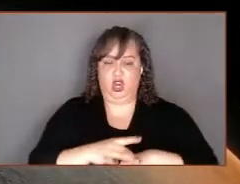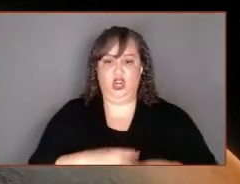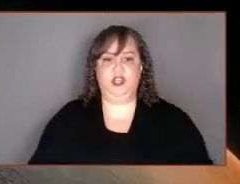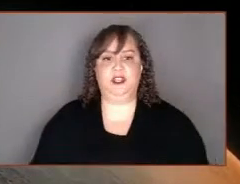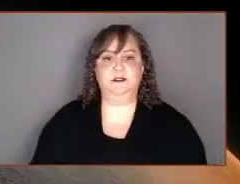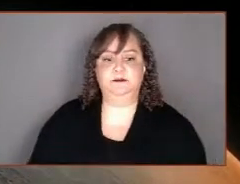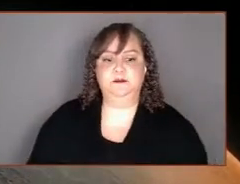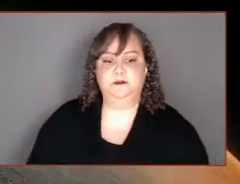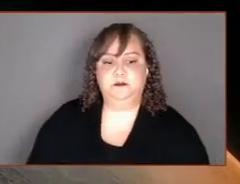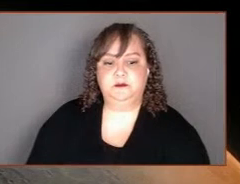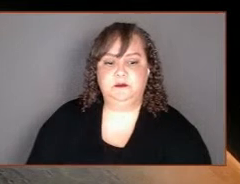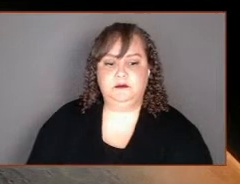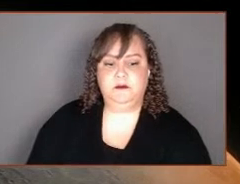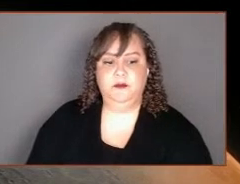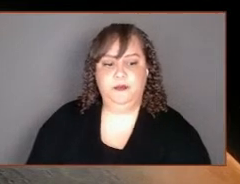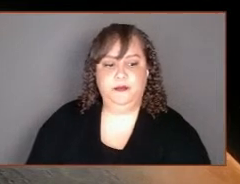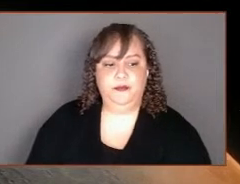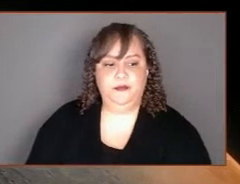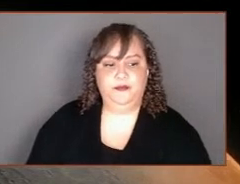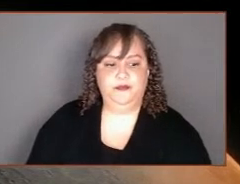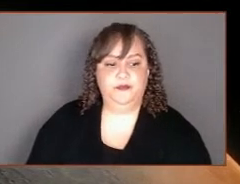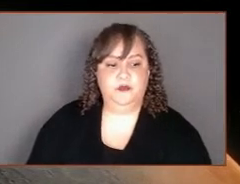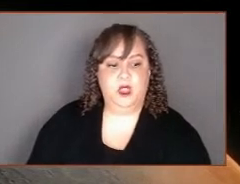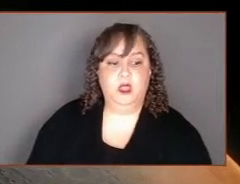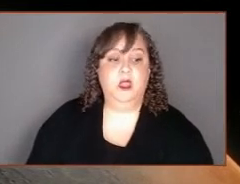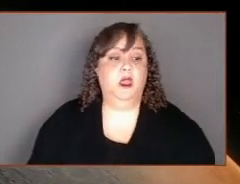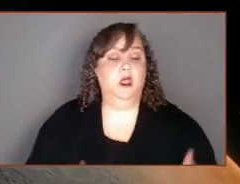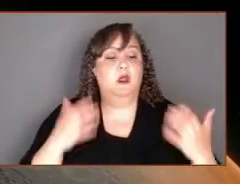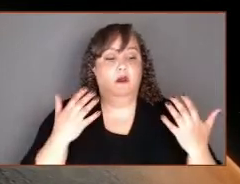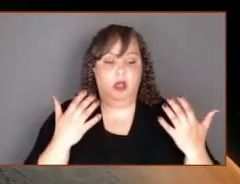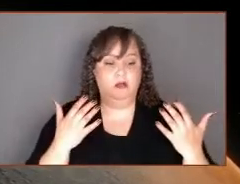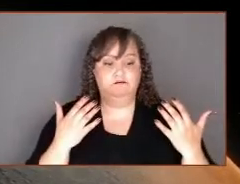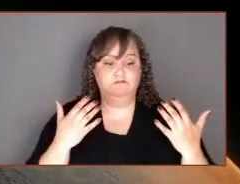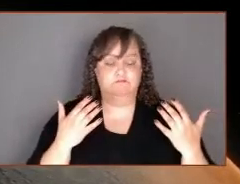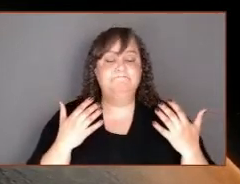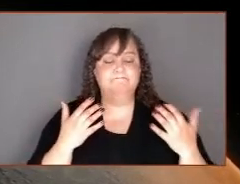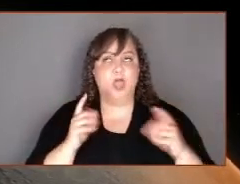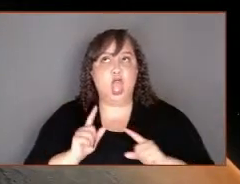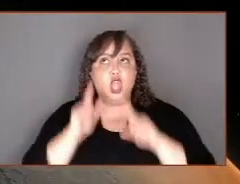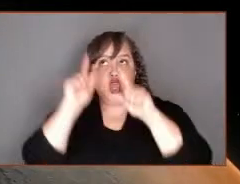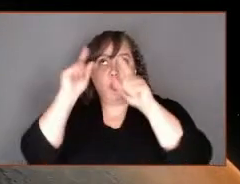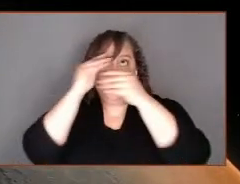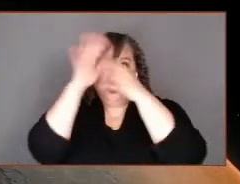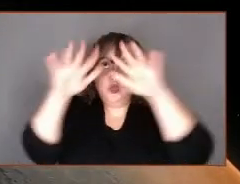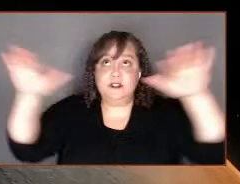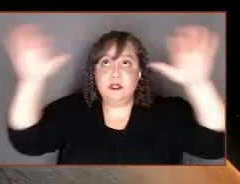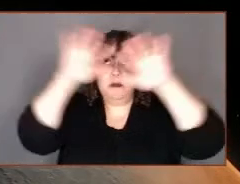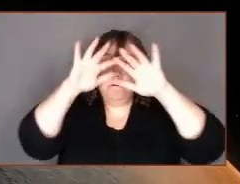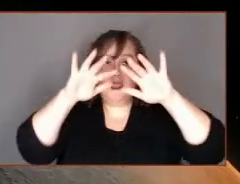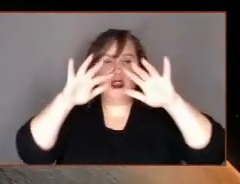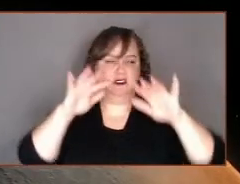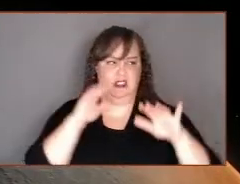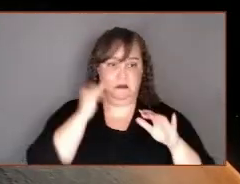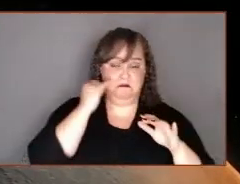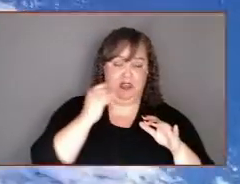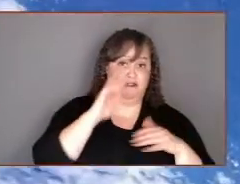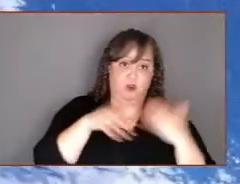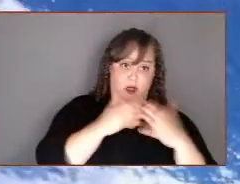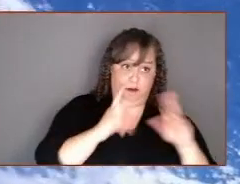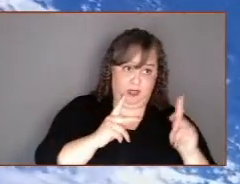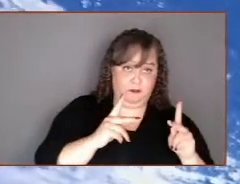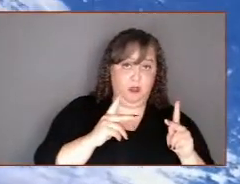Going to space, one of the things that it makes you do, I believe it would do this for all people, is it makes you appreciate life right there on the